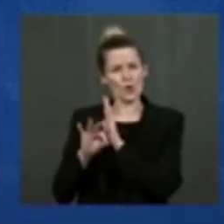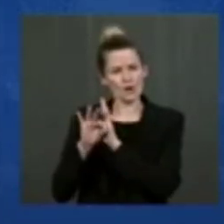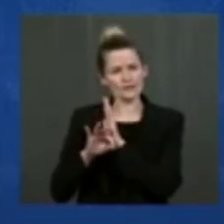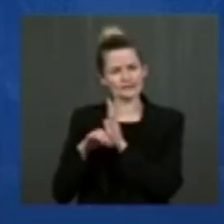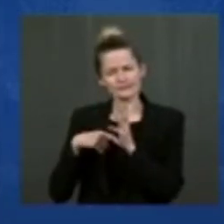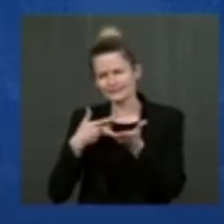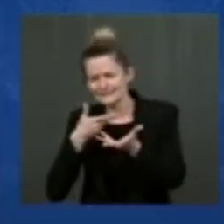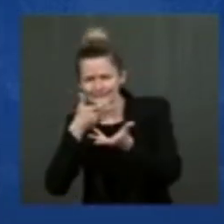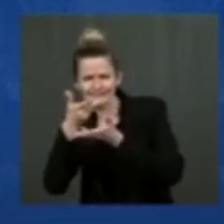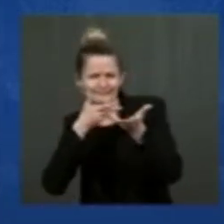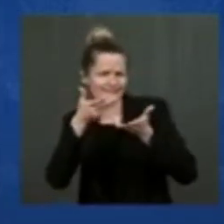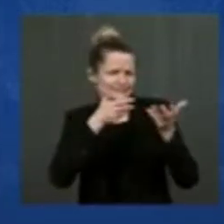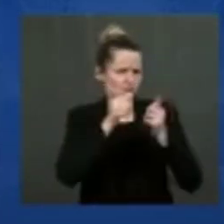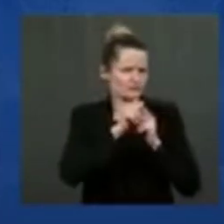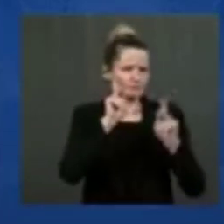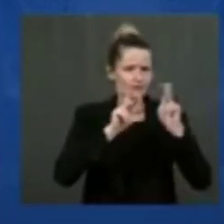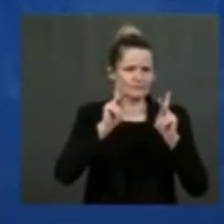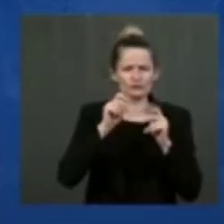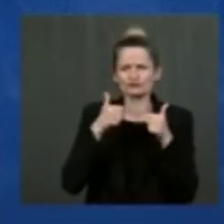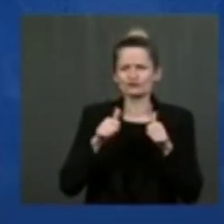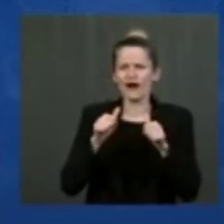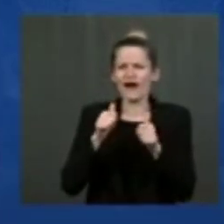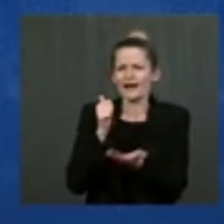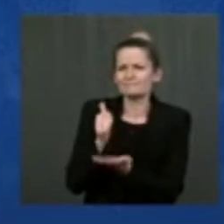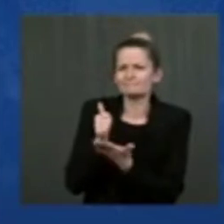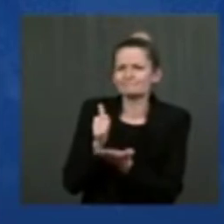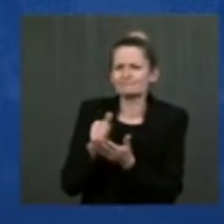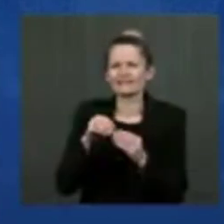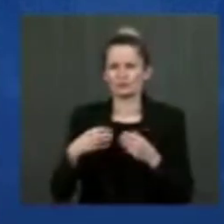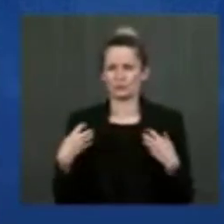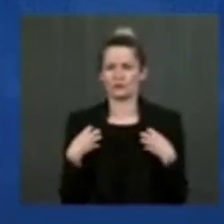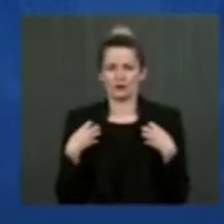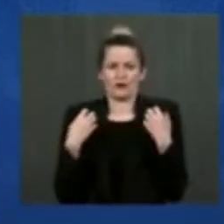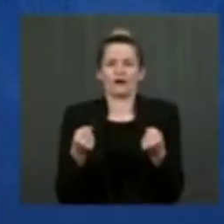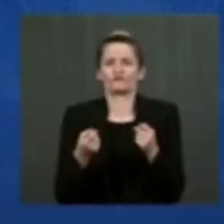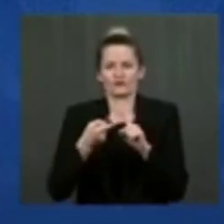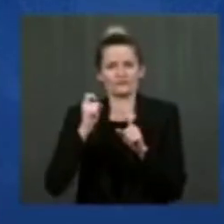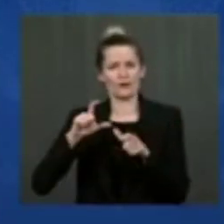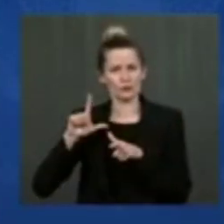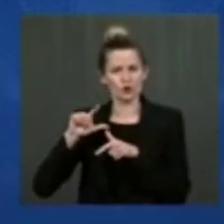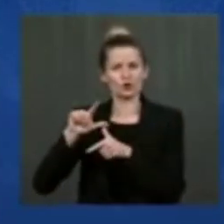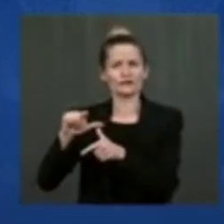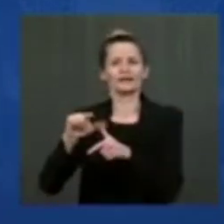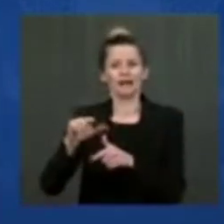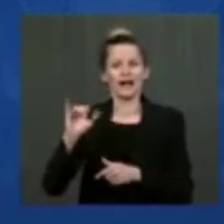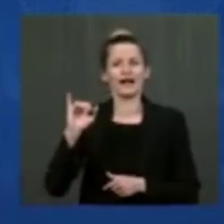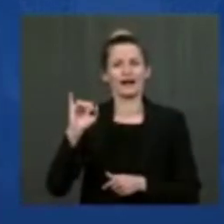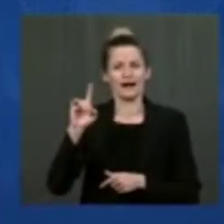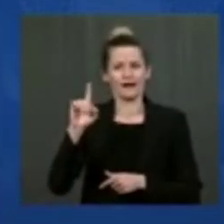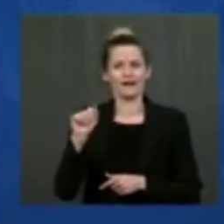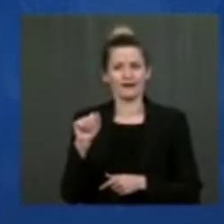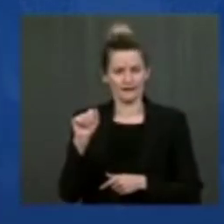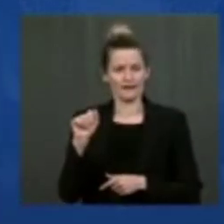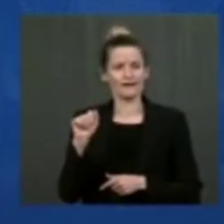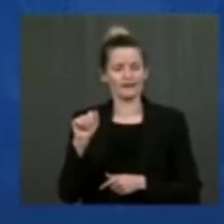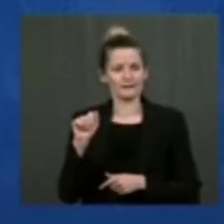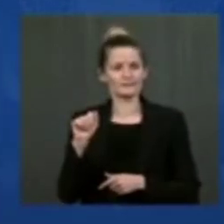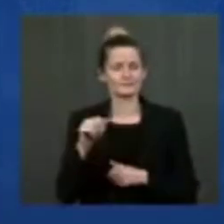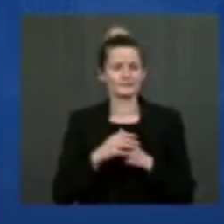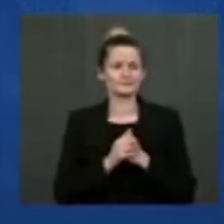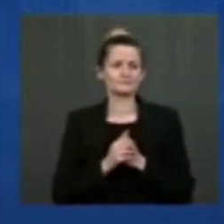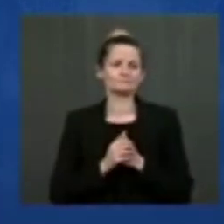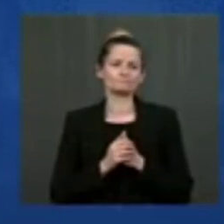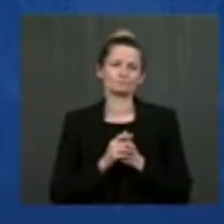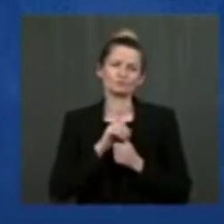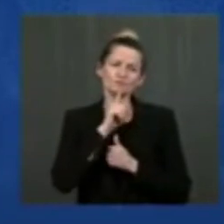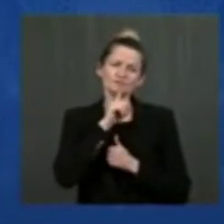from Hurricane Ida. You know, in the last year has taught us anything. It's what's essential. And